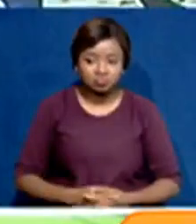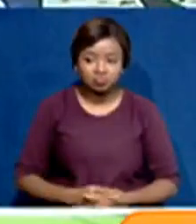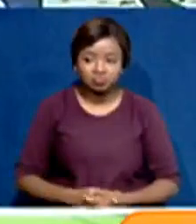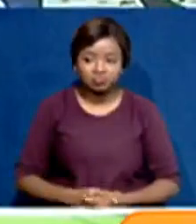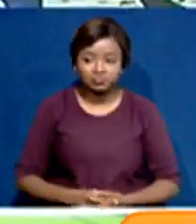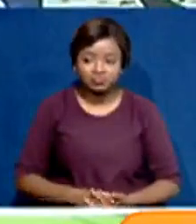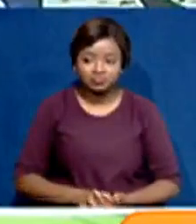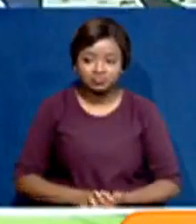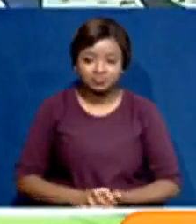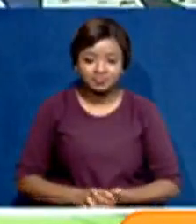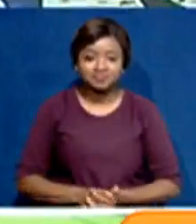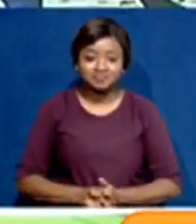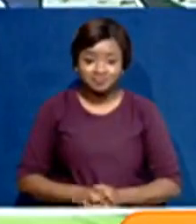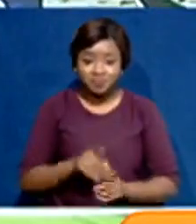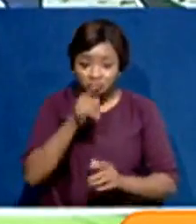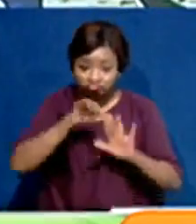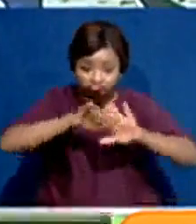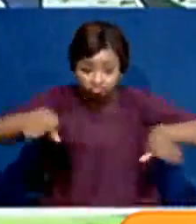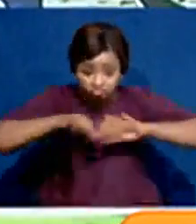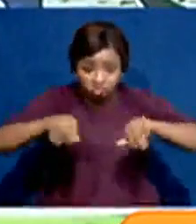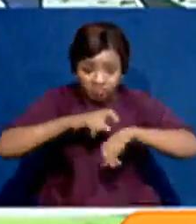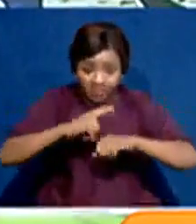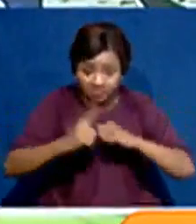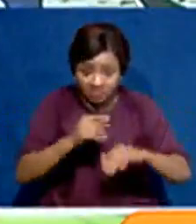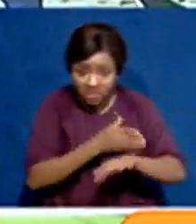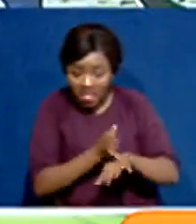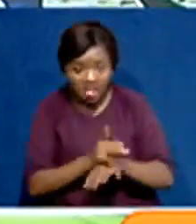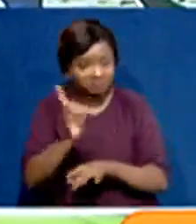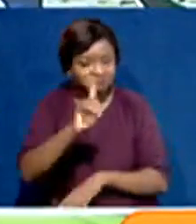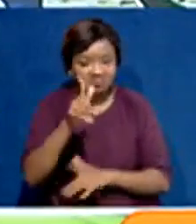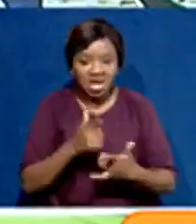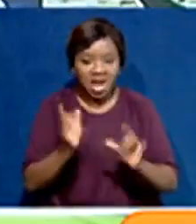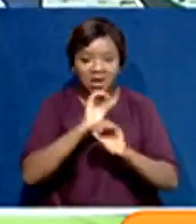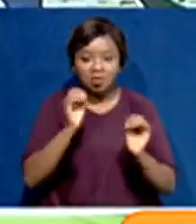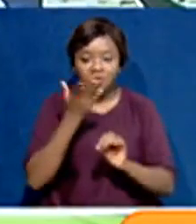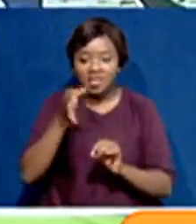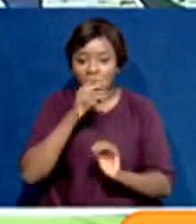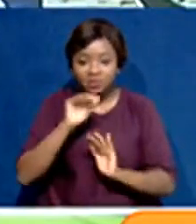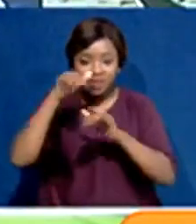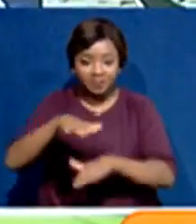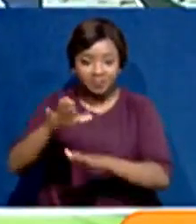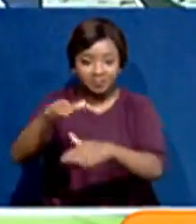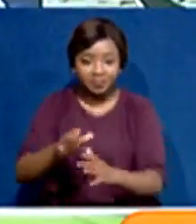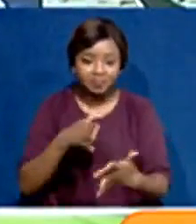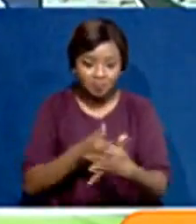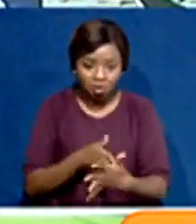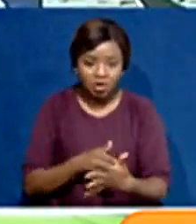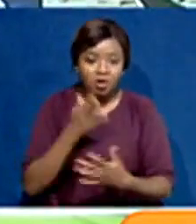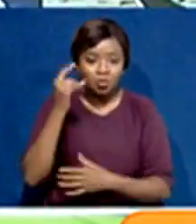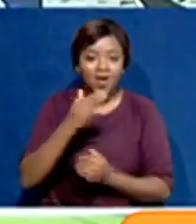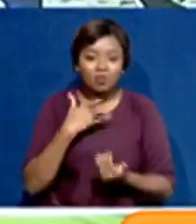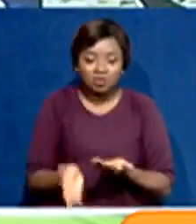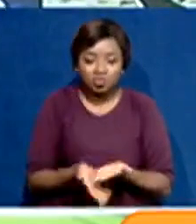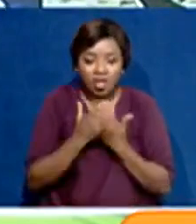Swimming activities past 6 p.m. along the beaches and lakes in the country have been banned in a bid